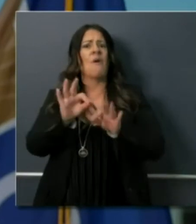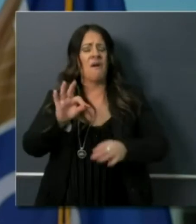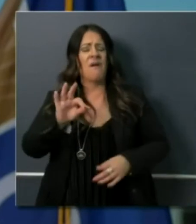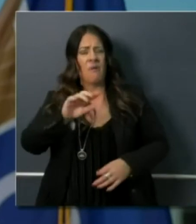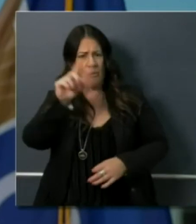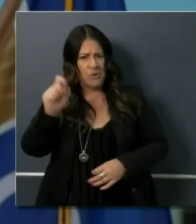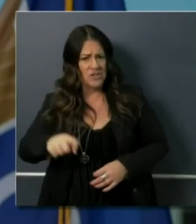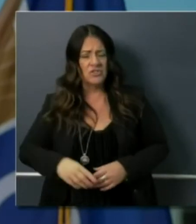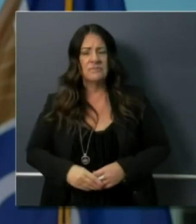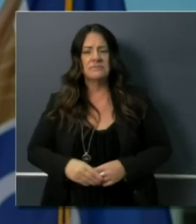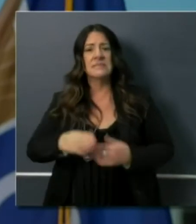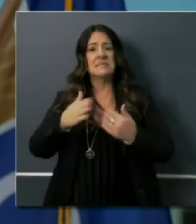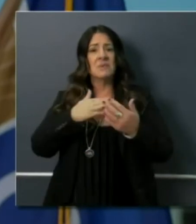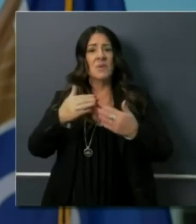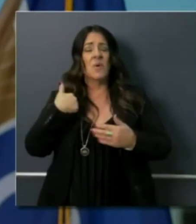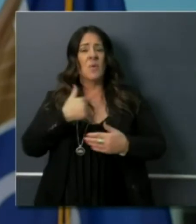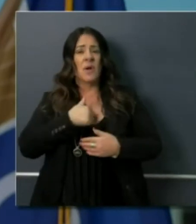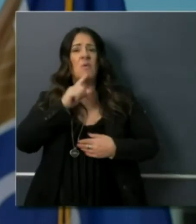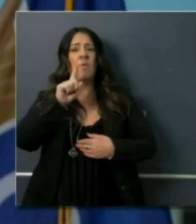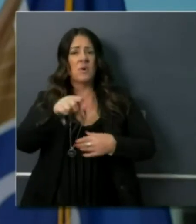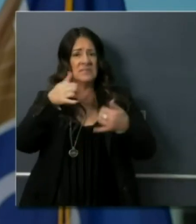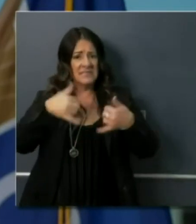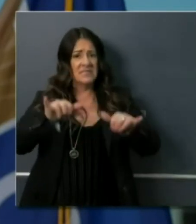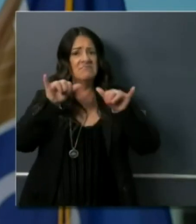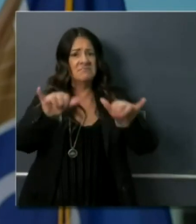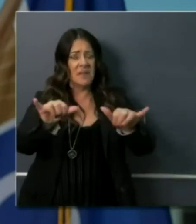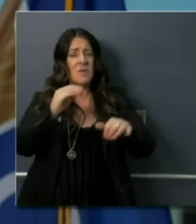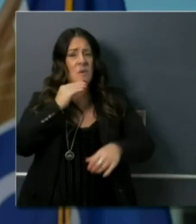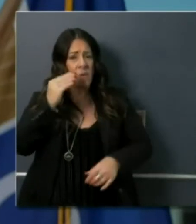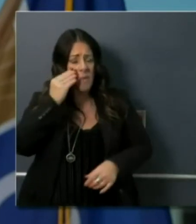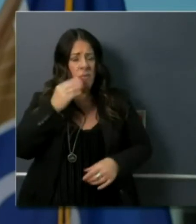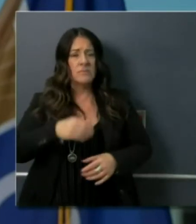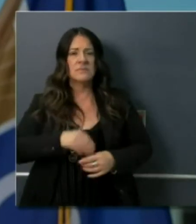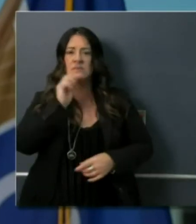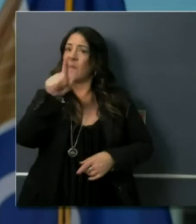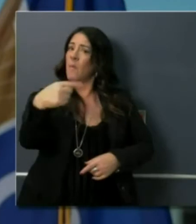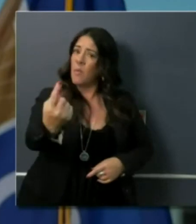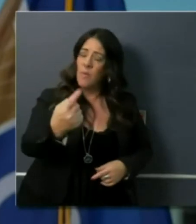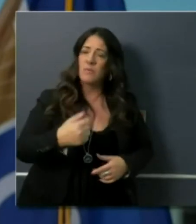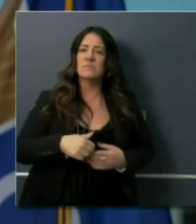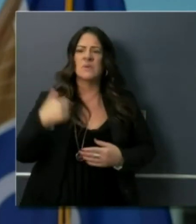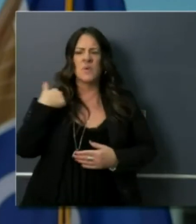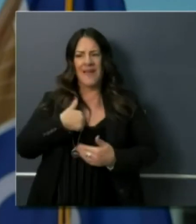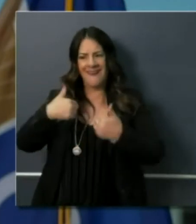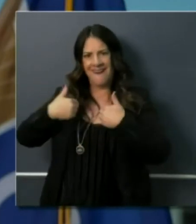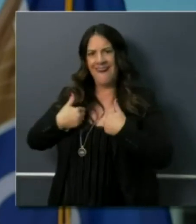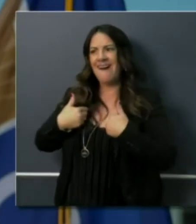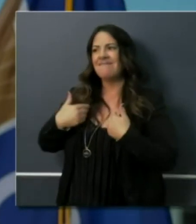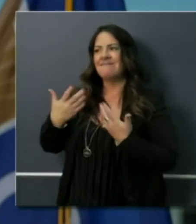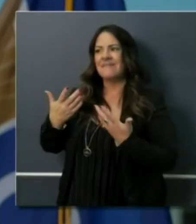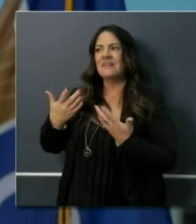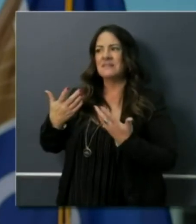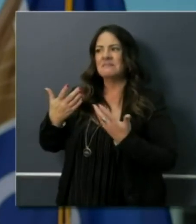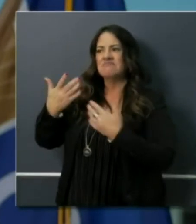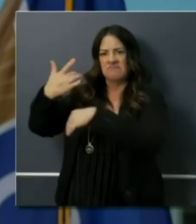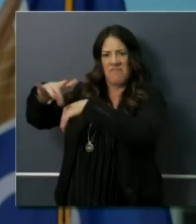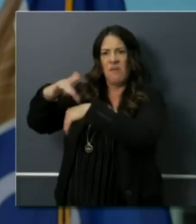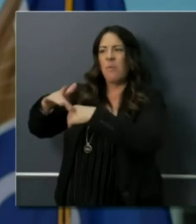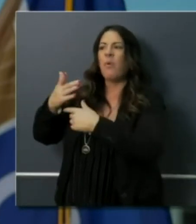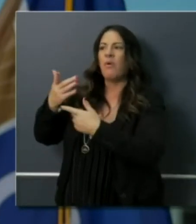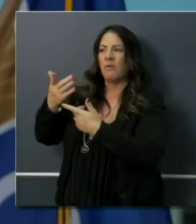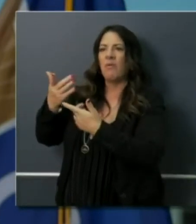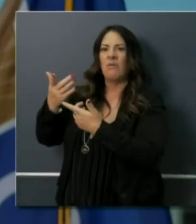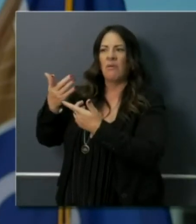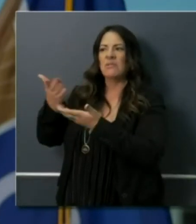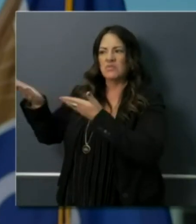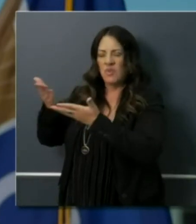have these stay-at-home orders to remind people you're not alone, that we have resources available to you if you want to talk to someone, you